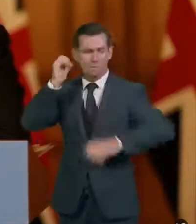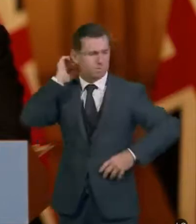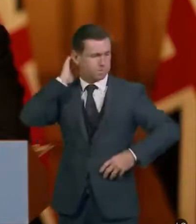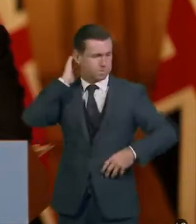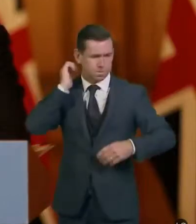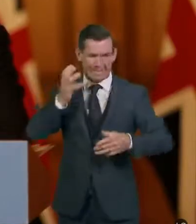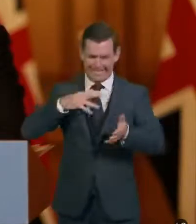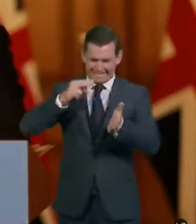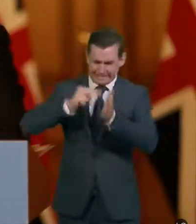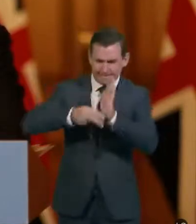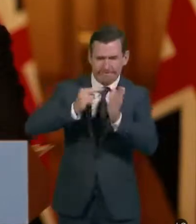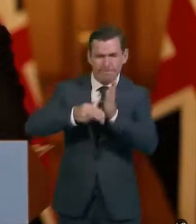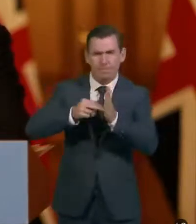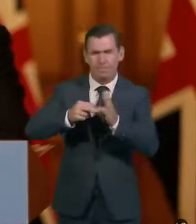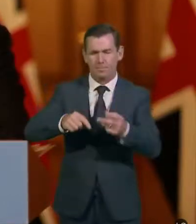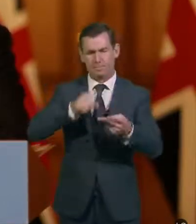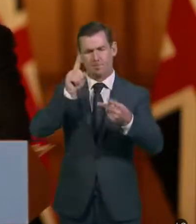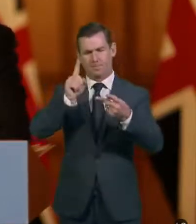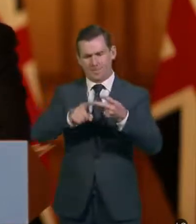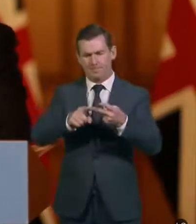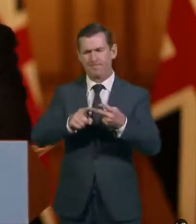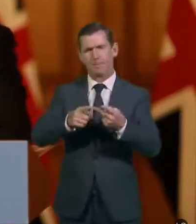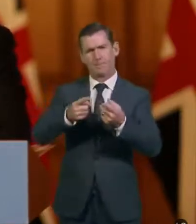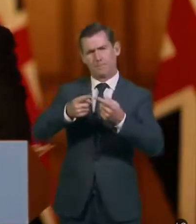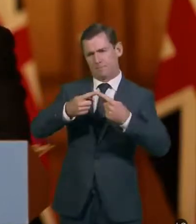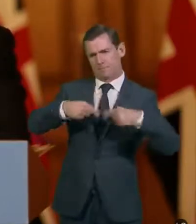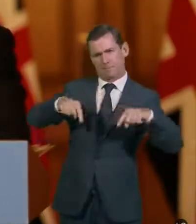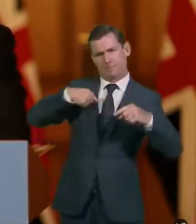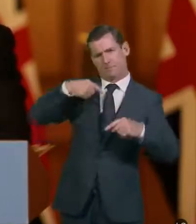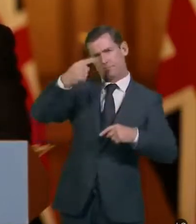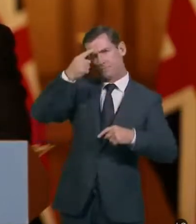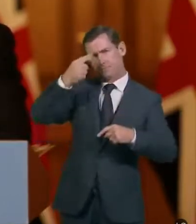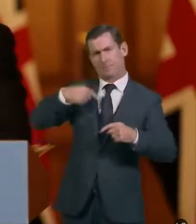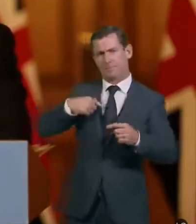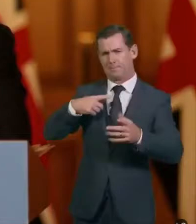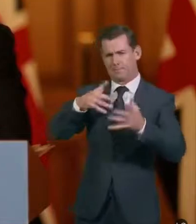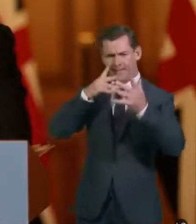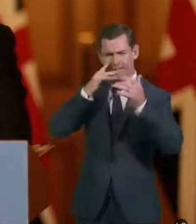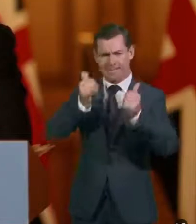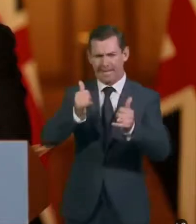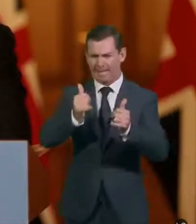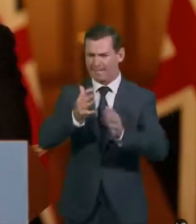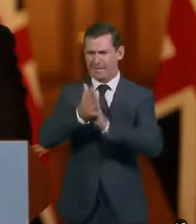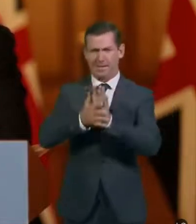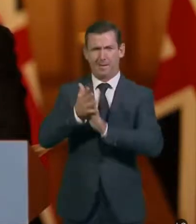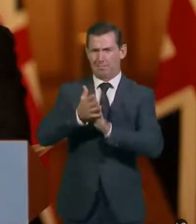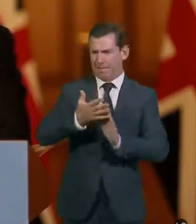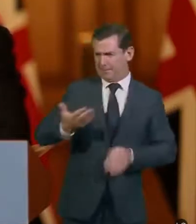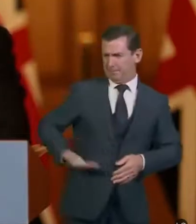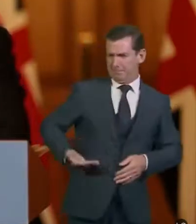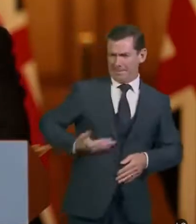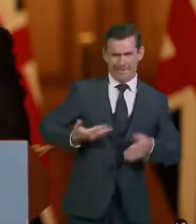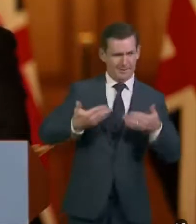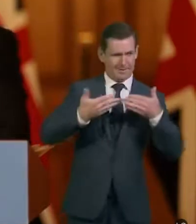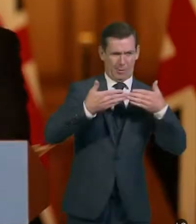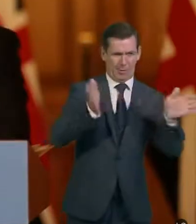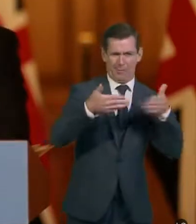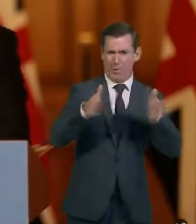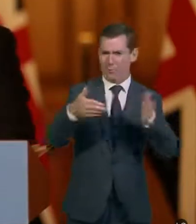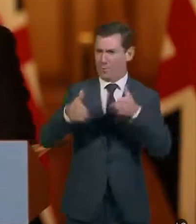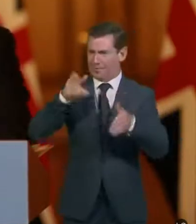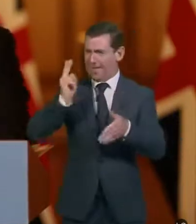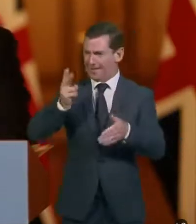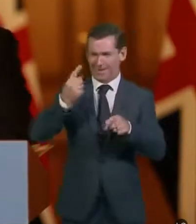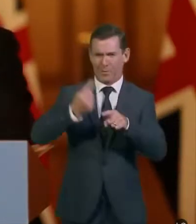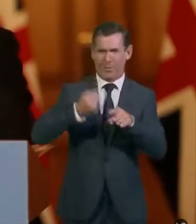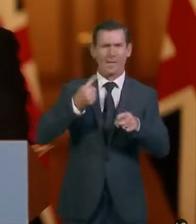to use testing to get business back to normal quickly. In time, we want to use tests